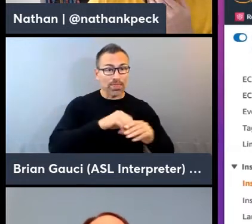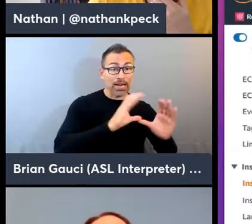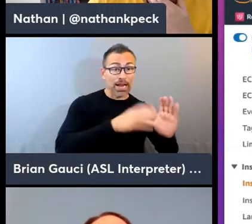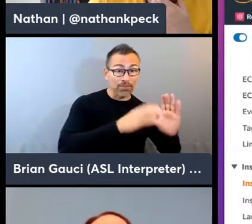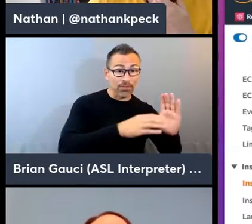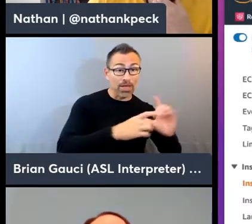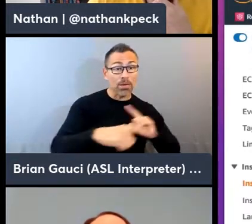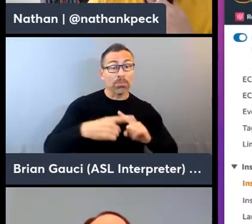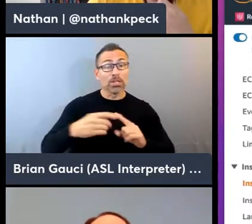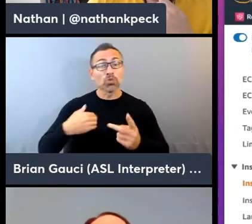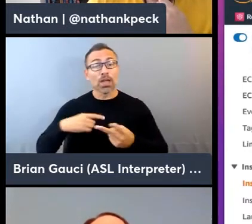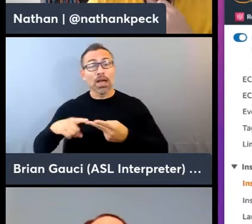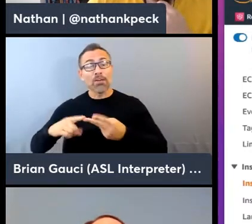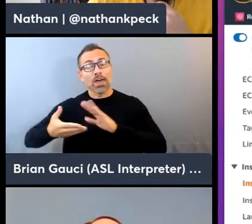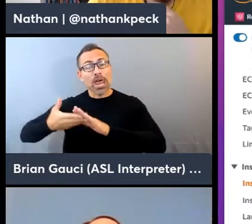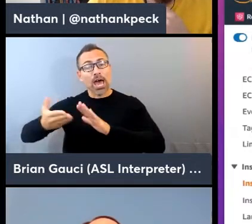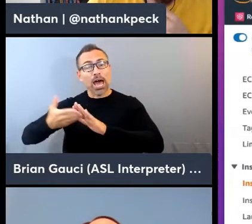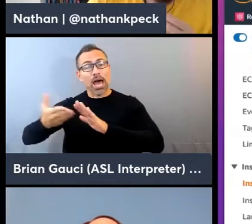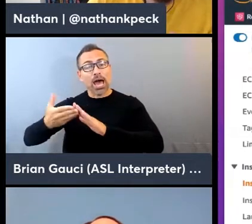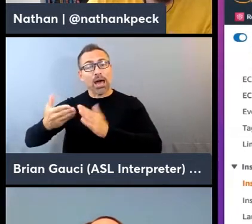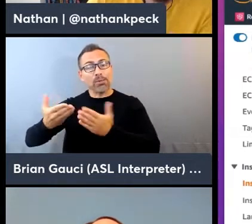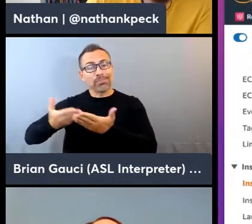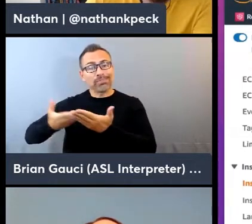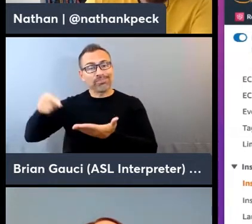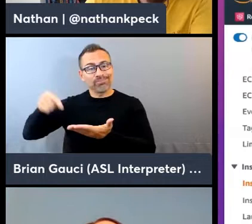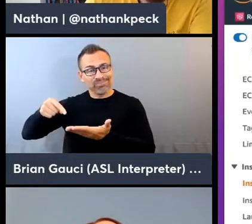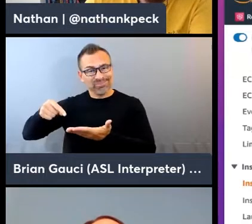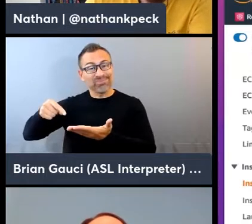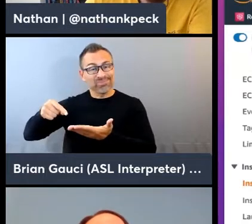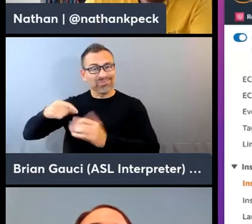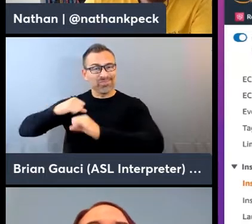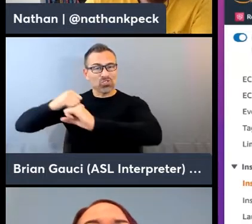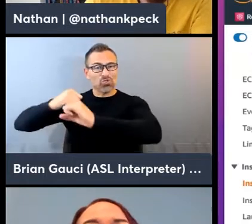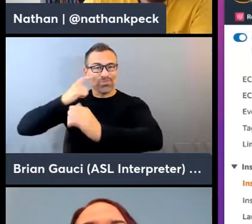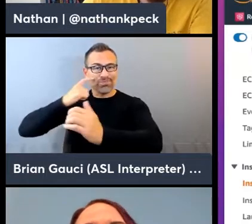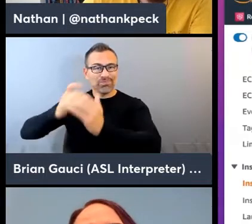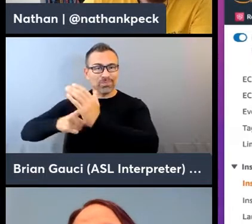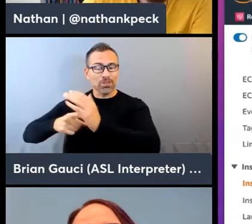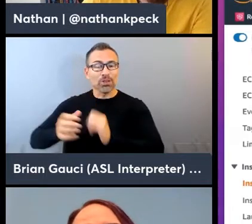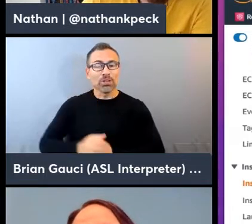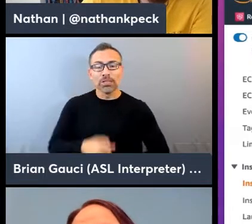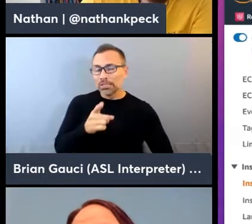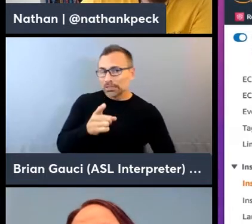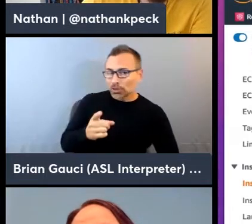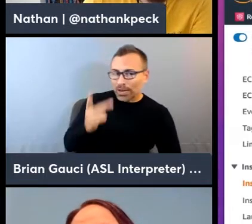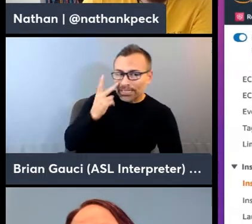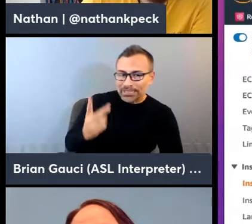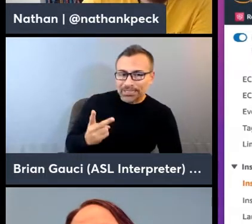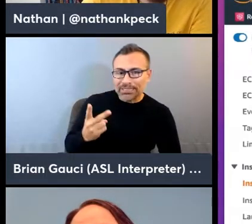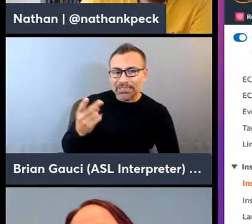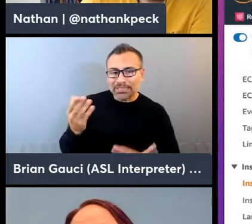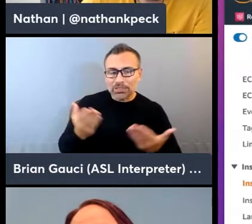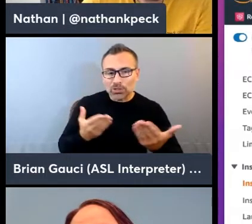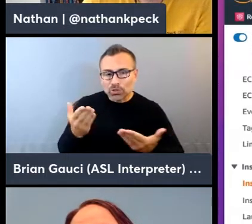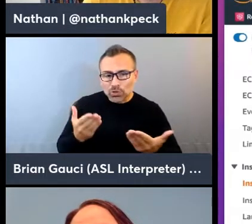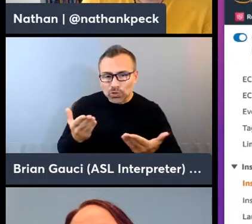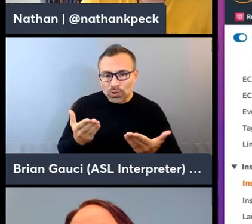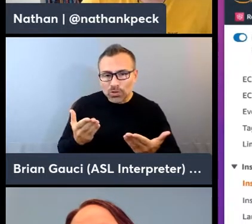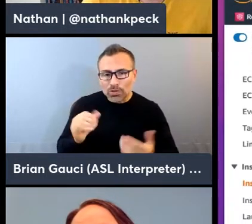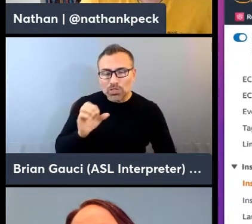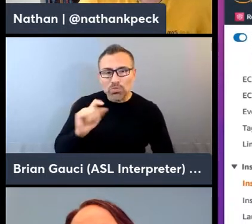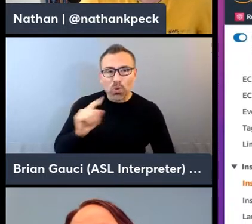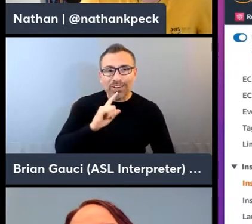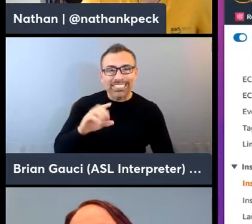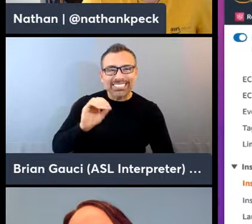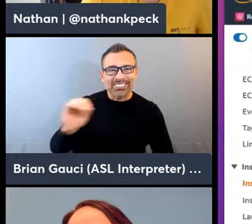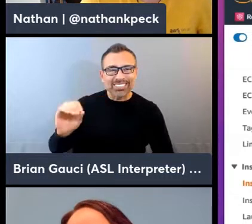ops item from a security finding. But for this, so the source port there is 000, so it's allowing traffic from anywhere in the world to